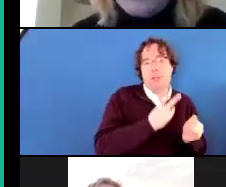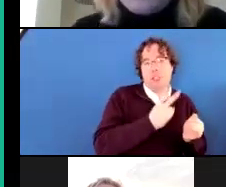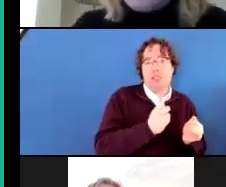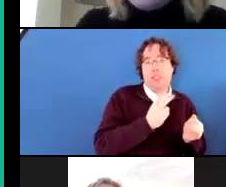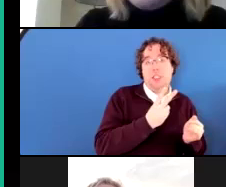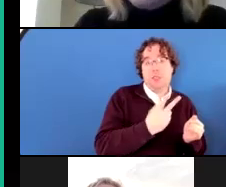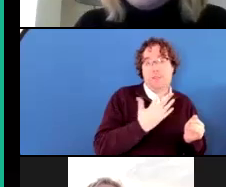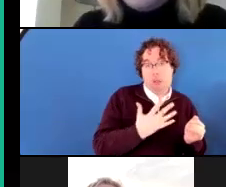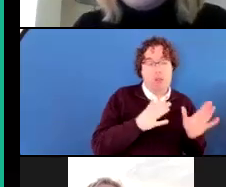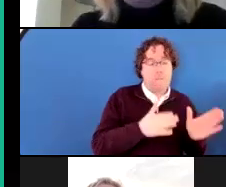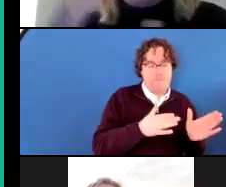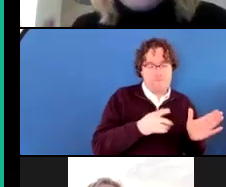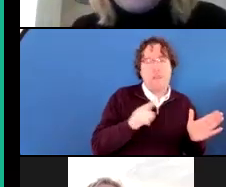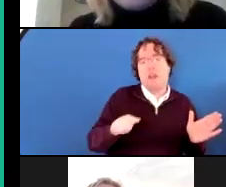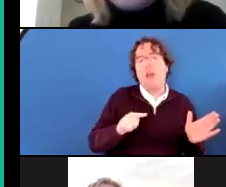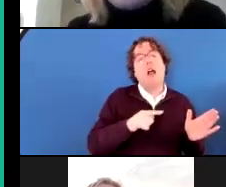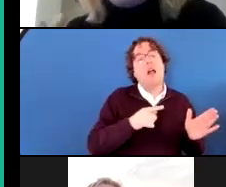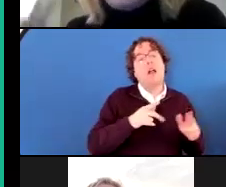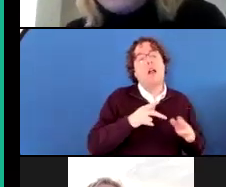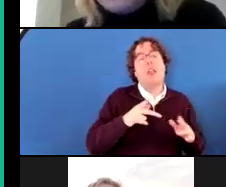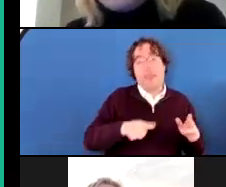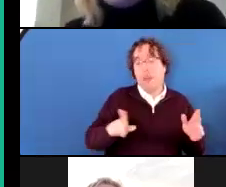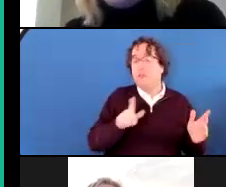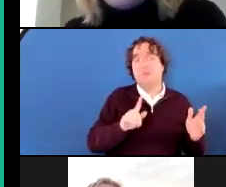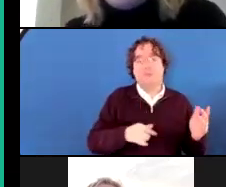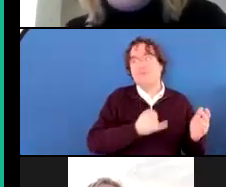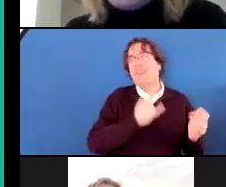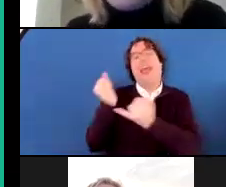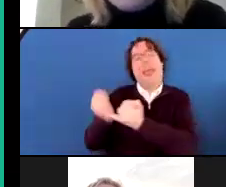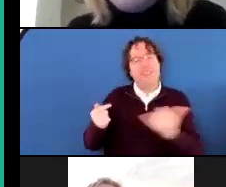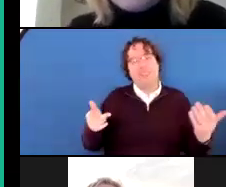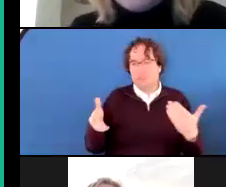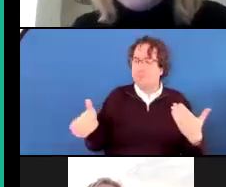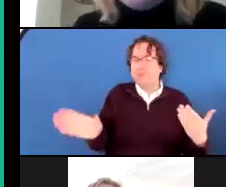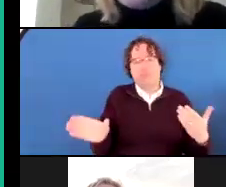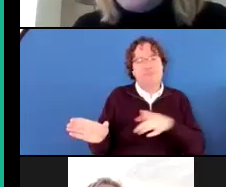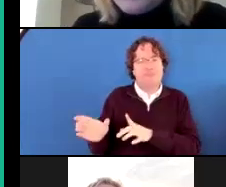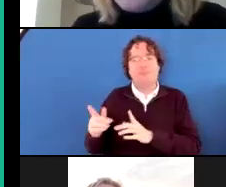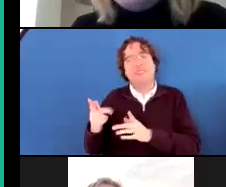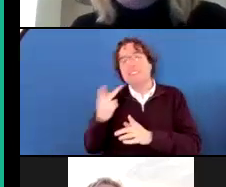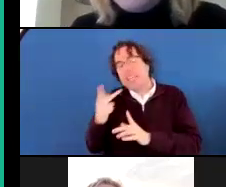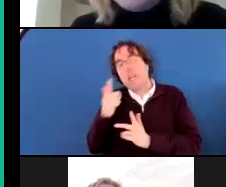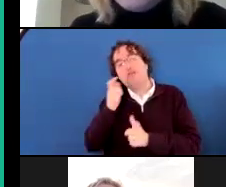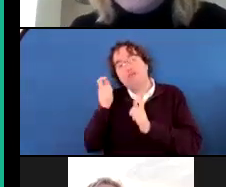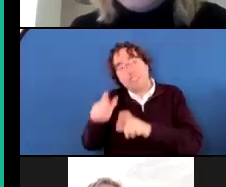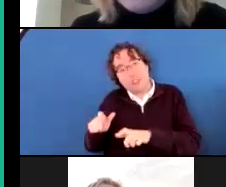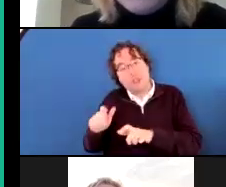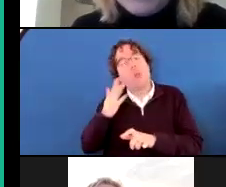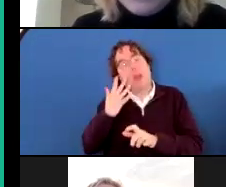2025. And then the fellowship is bookended at the end by a second residential, which will happen in